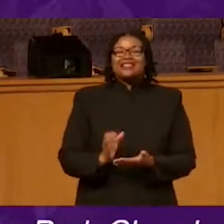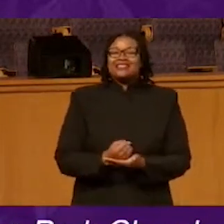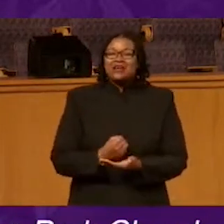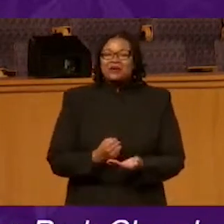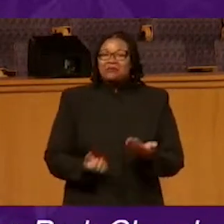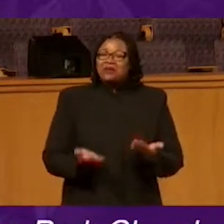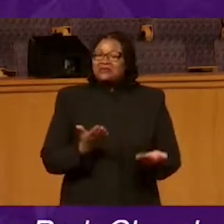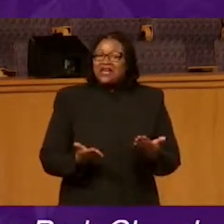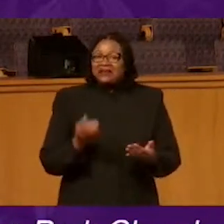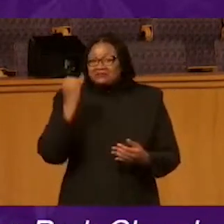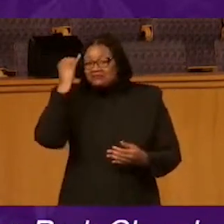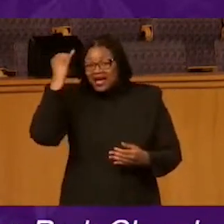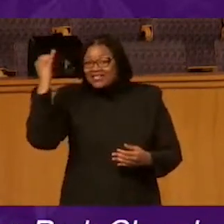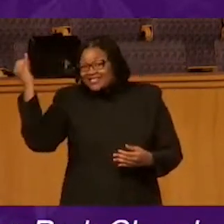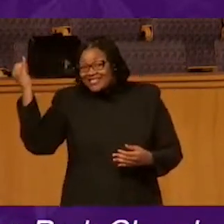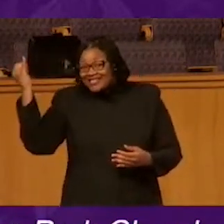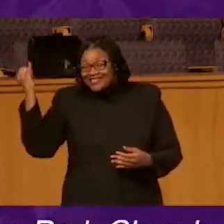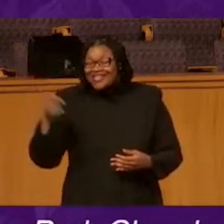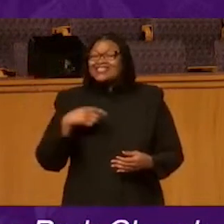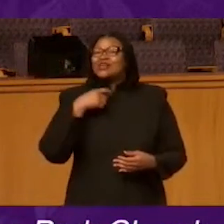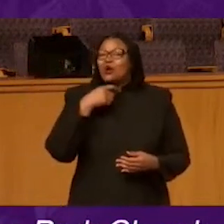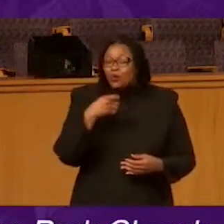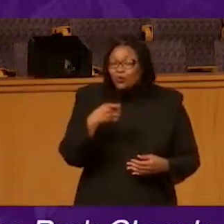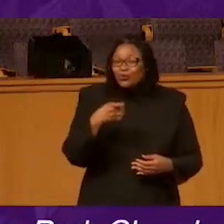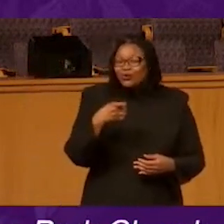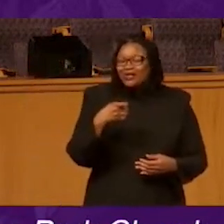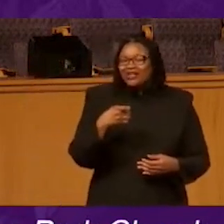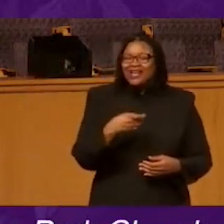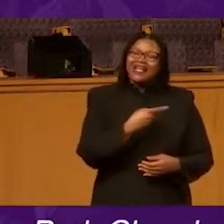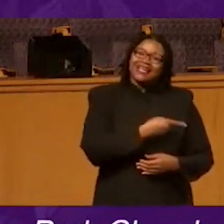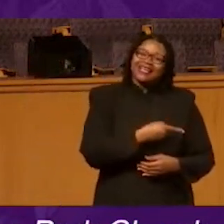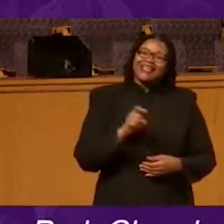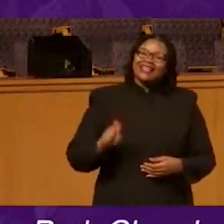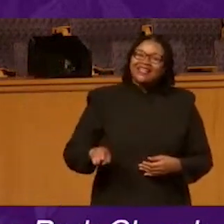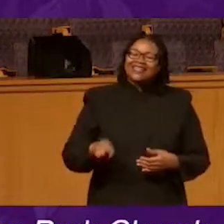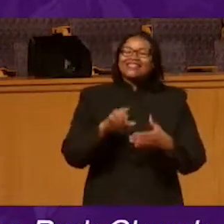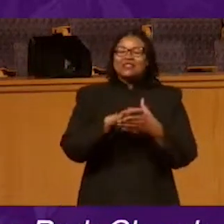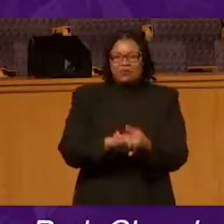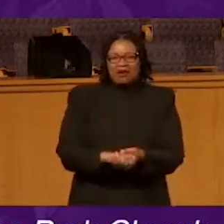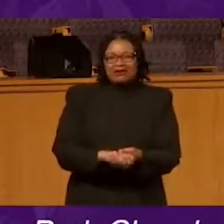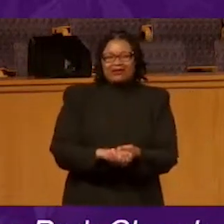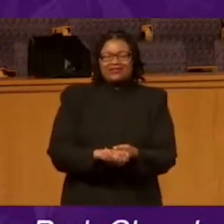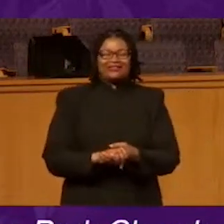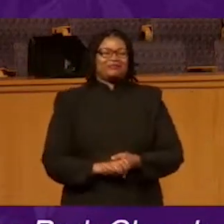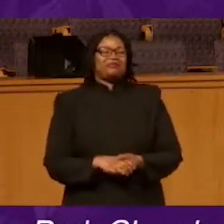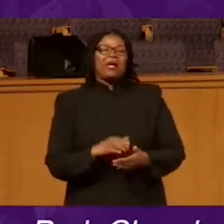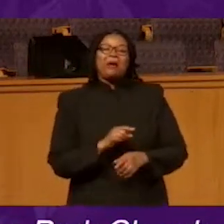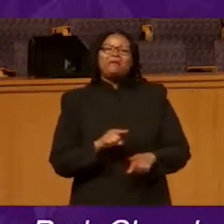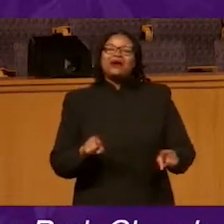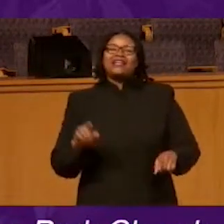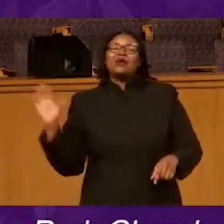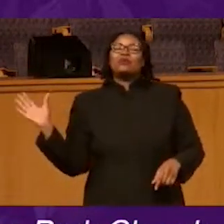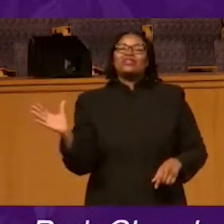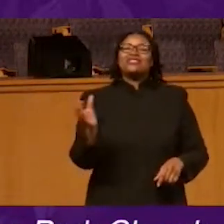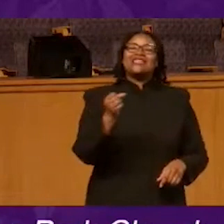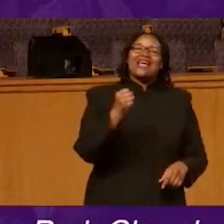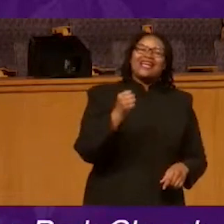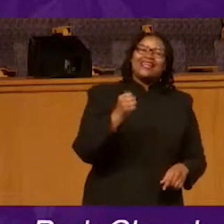had ideas as to who I should marry. But it would take